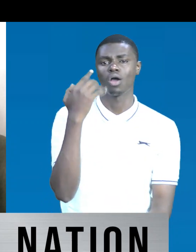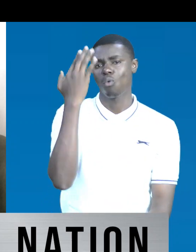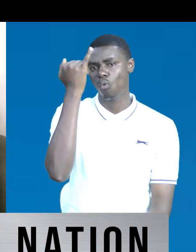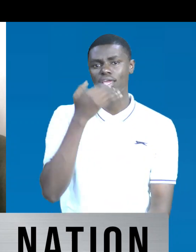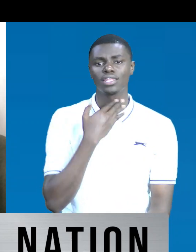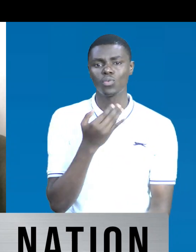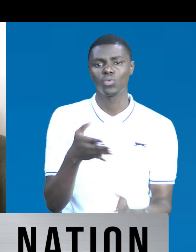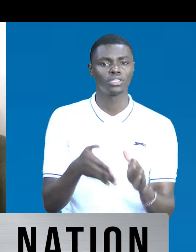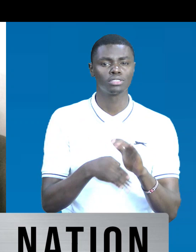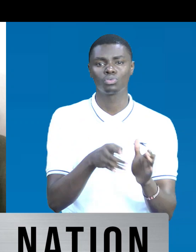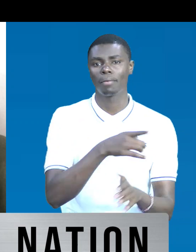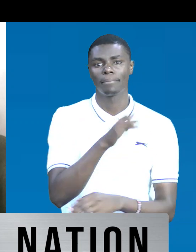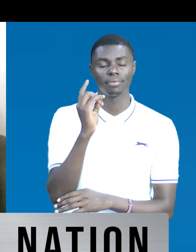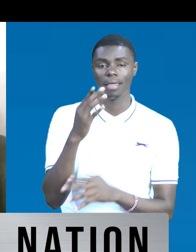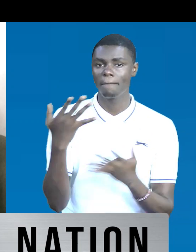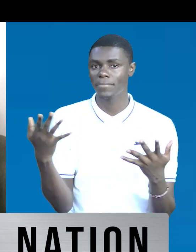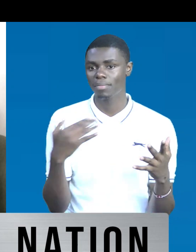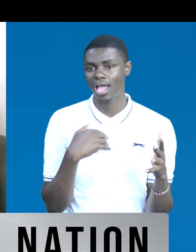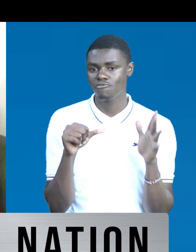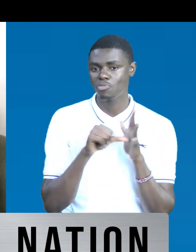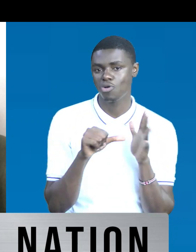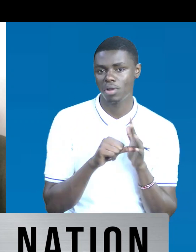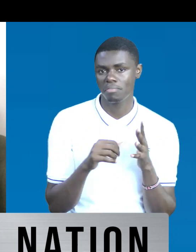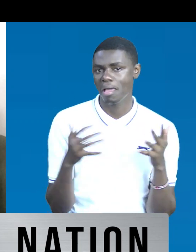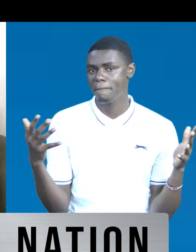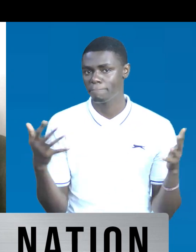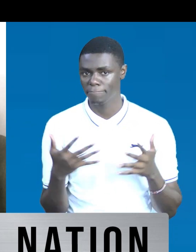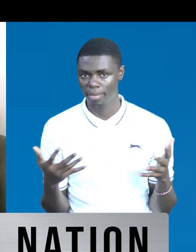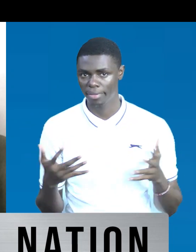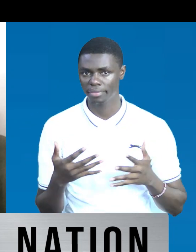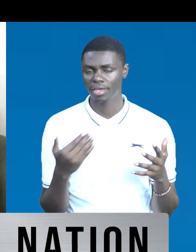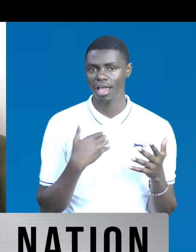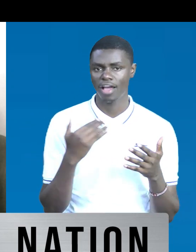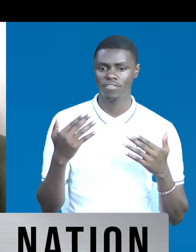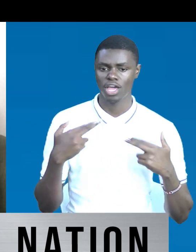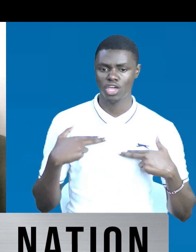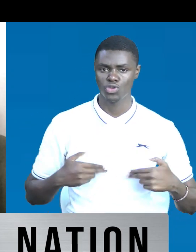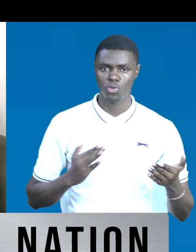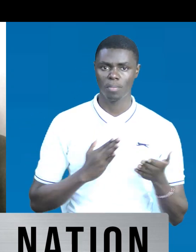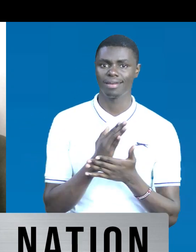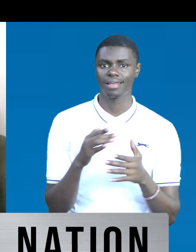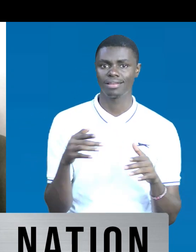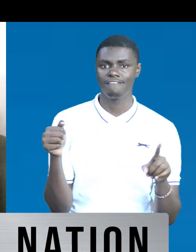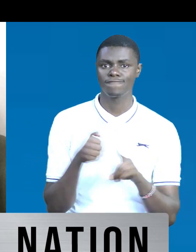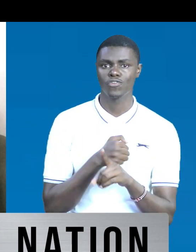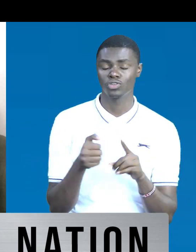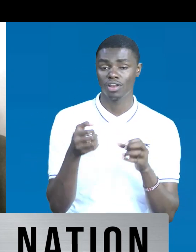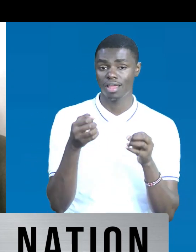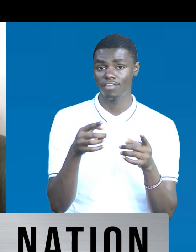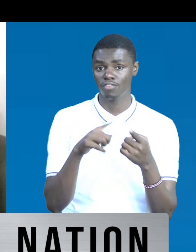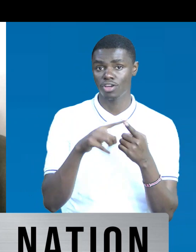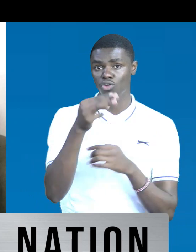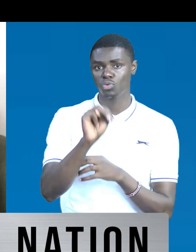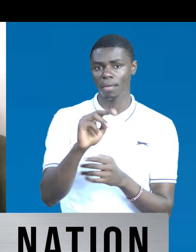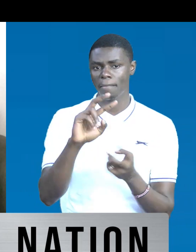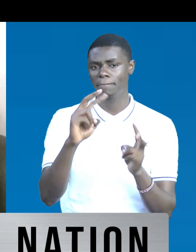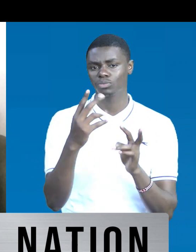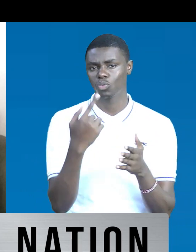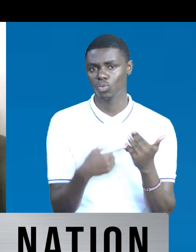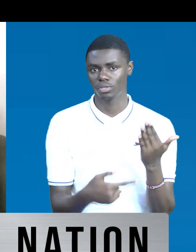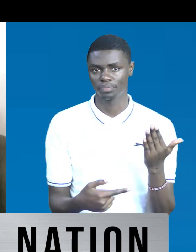go out. Maybe there could be atrocities, there could be human rights violations, there could be, if to them the perception that